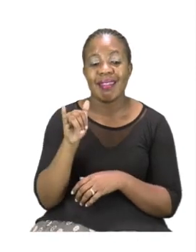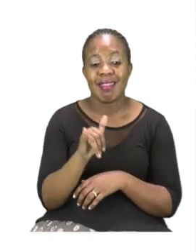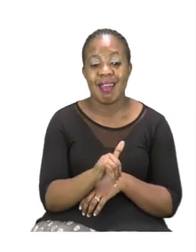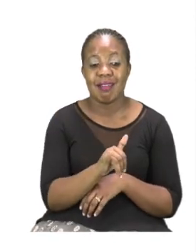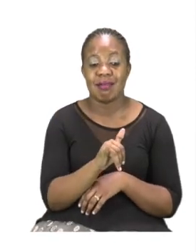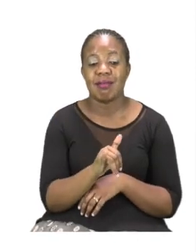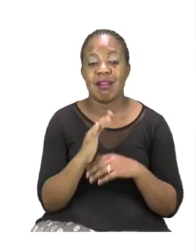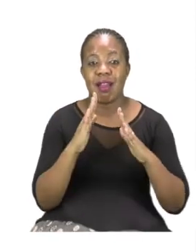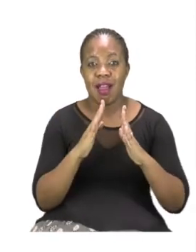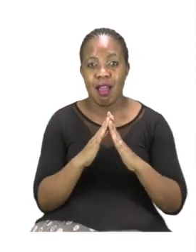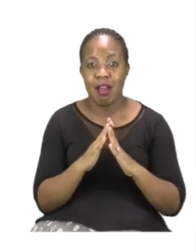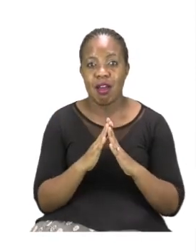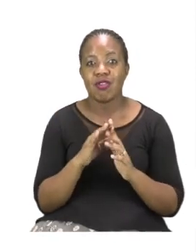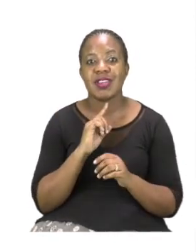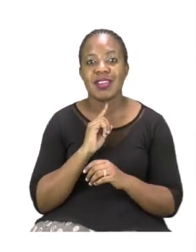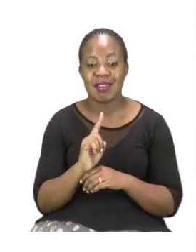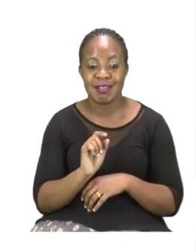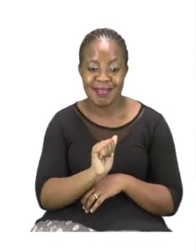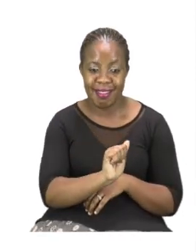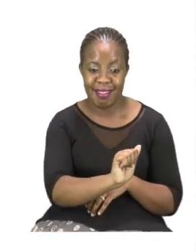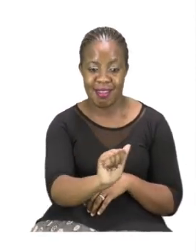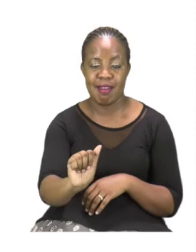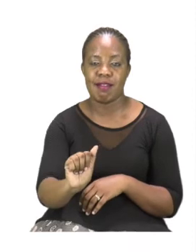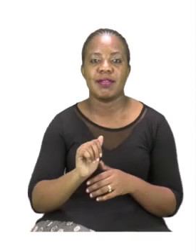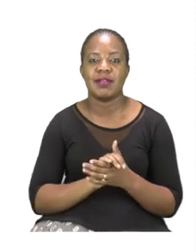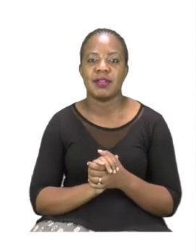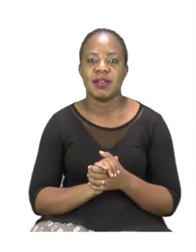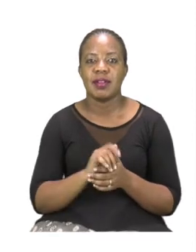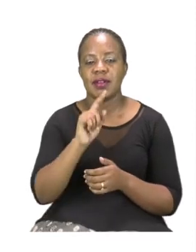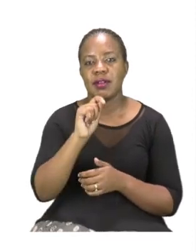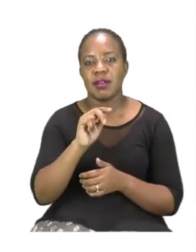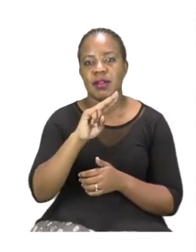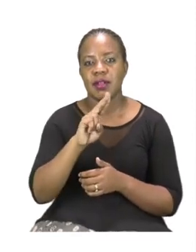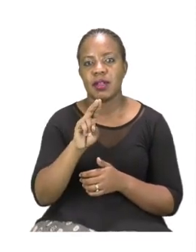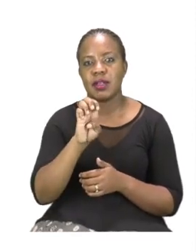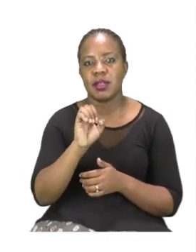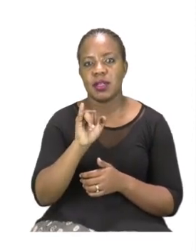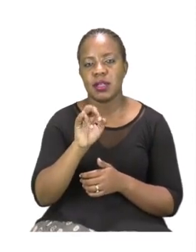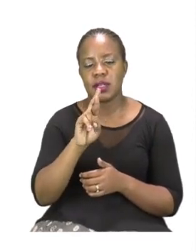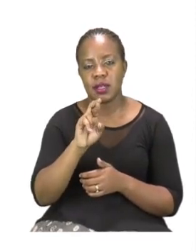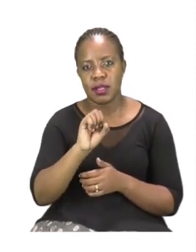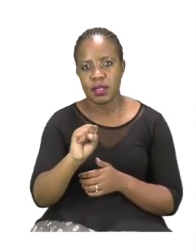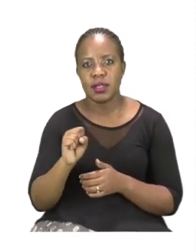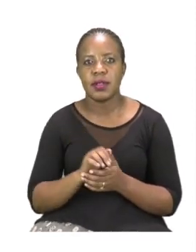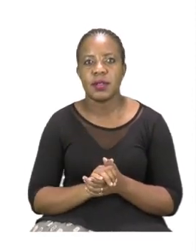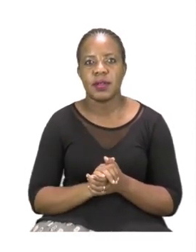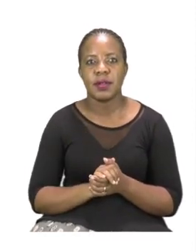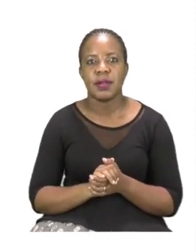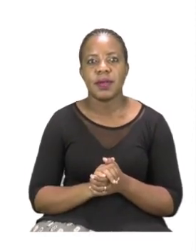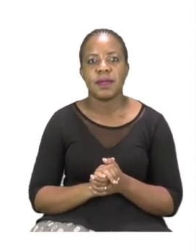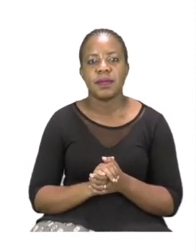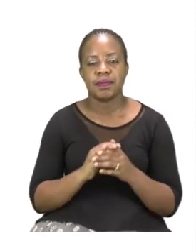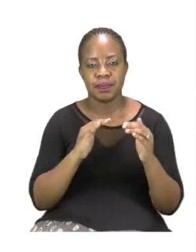is theirs. The next sentence says, they are the owners of